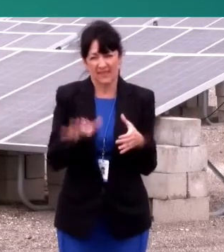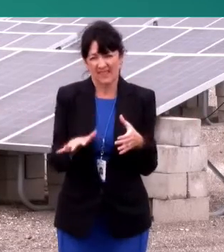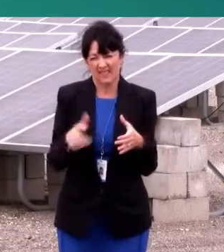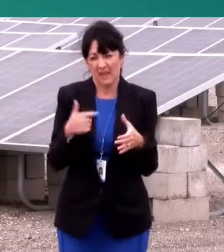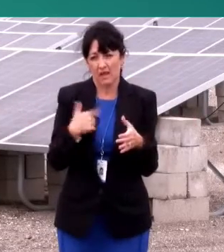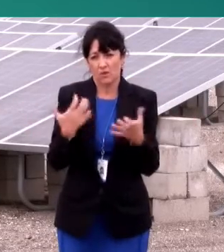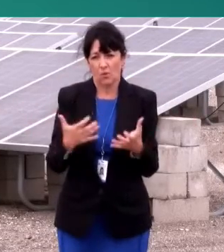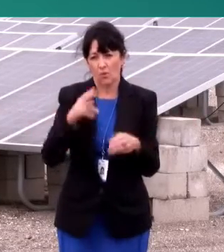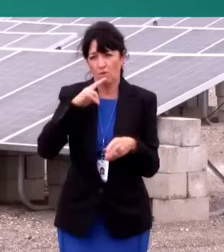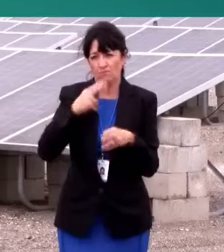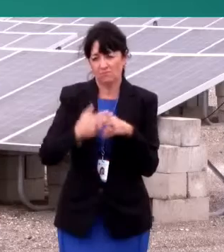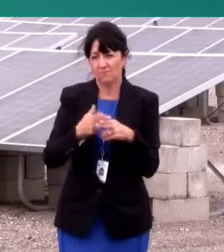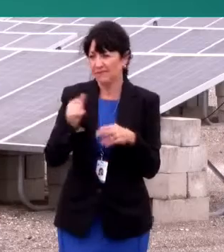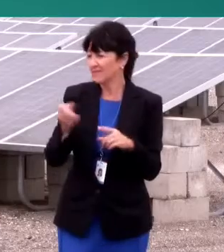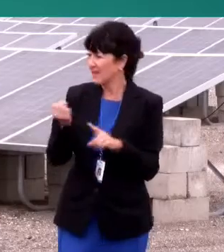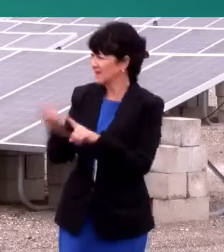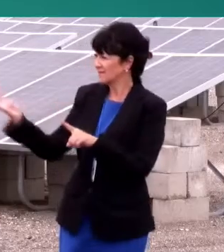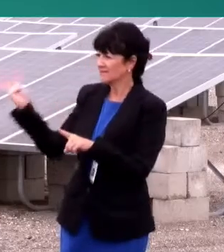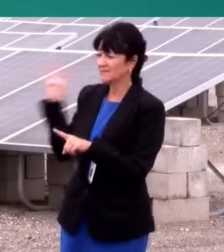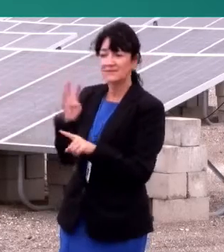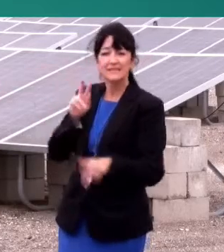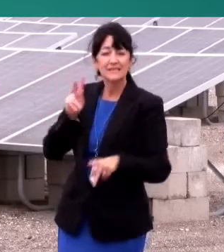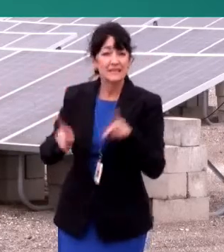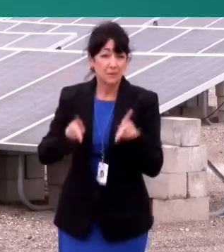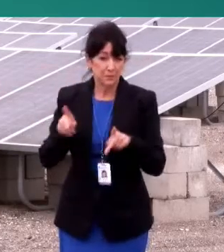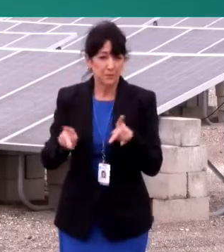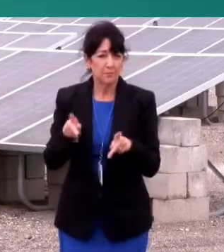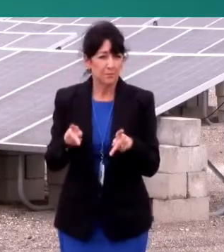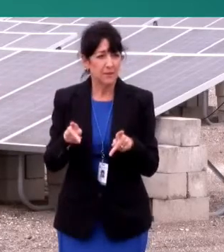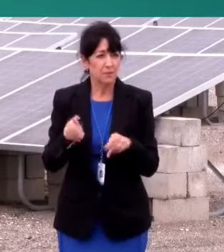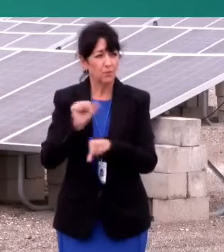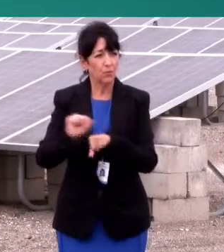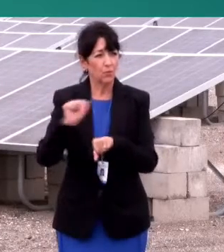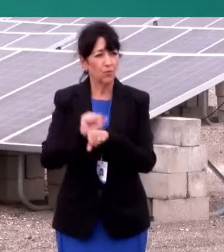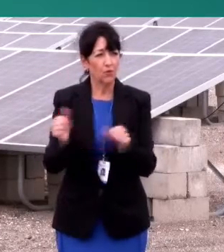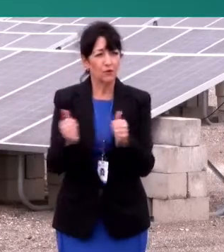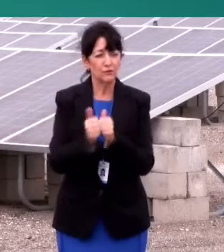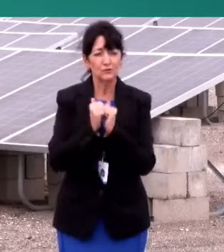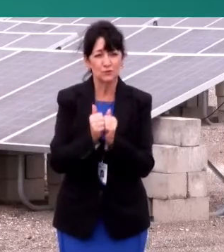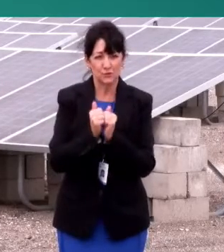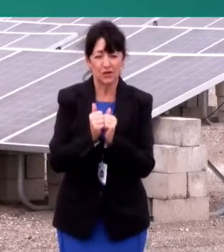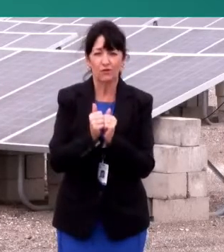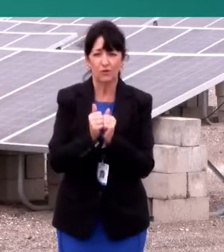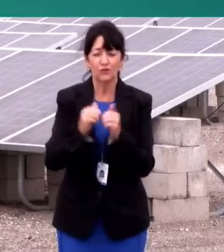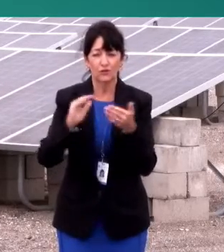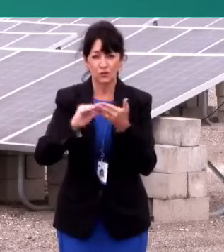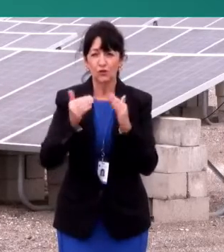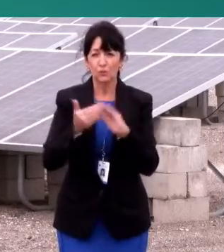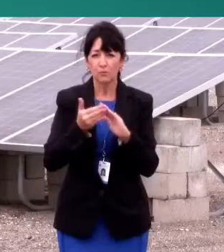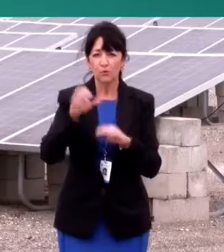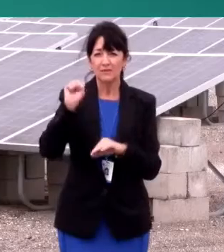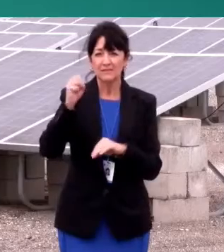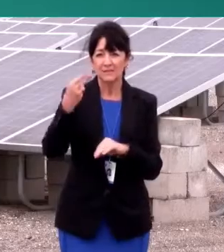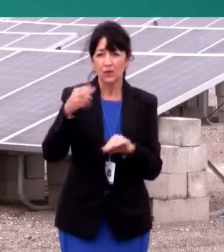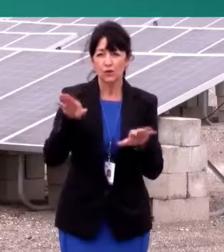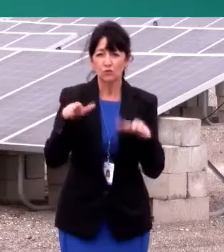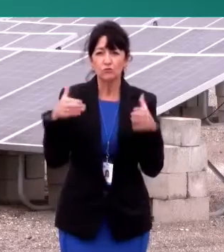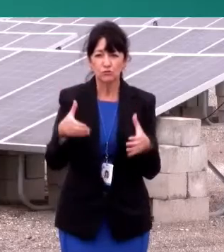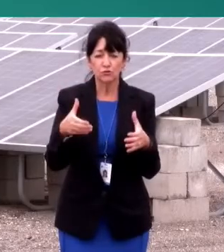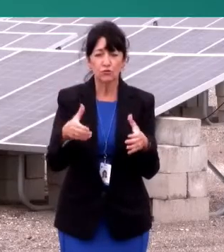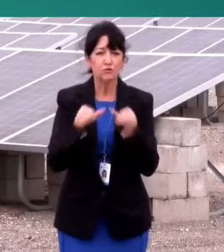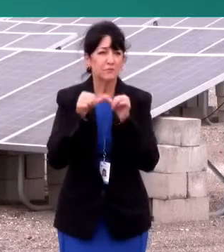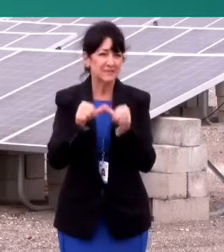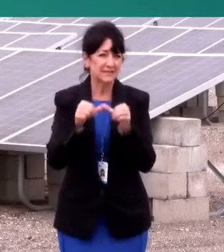and particularly the community solar bill, off the ground. That was their community solar stakeholders group, continues to meet and continues to talk